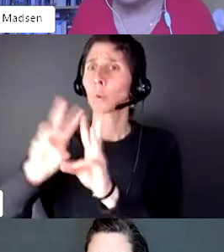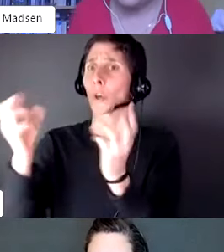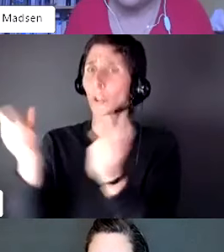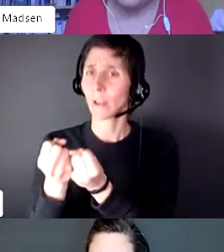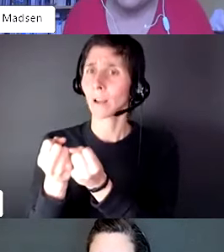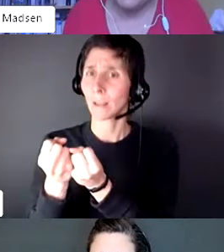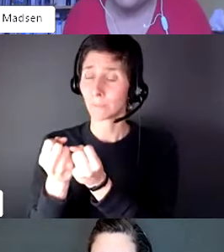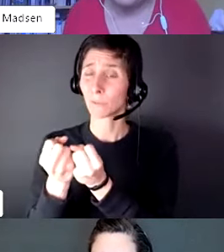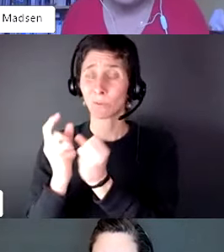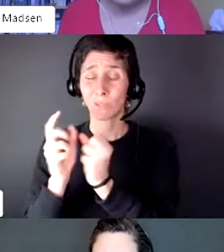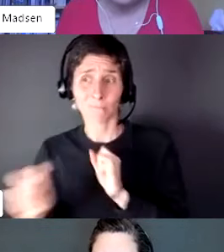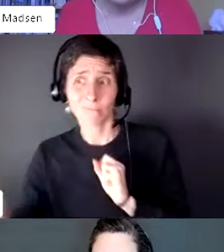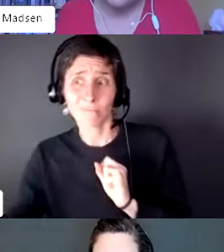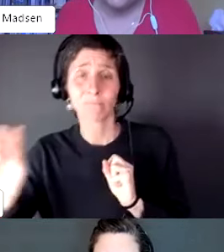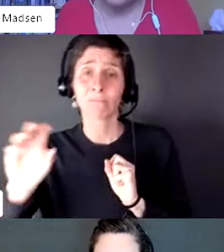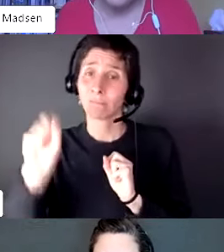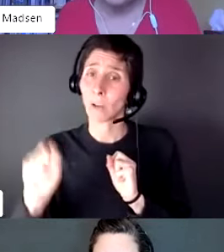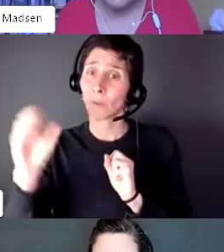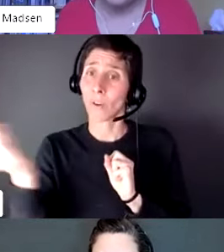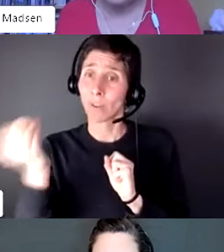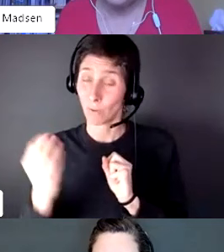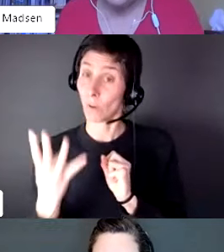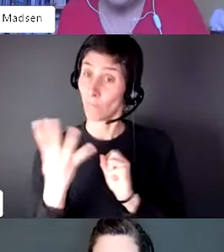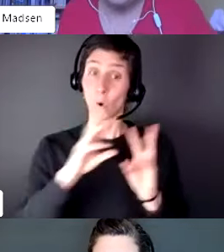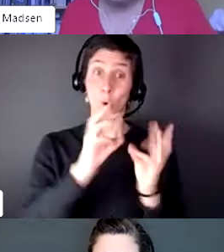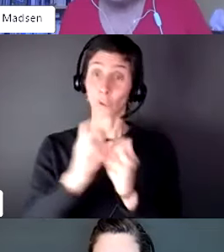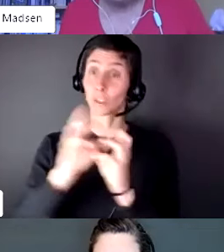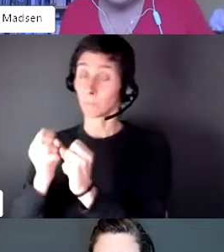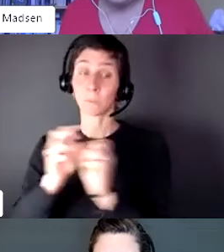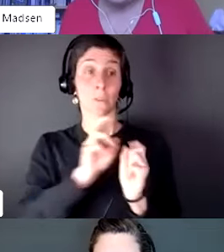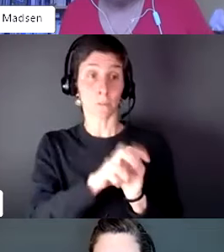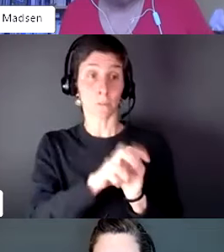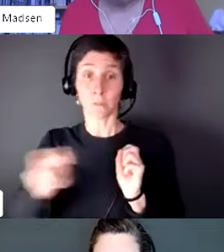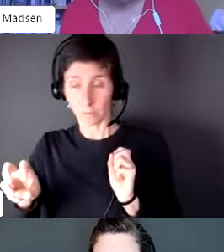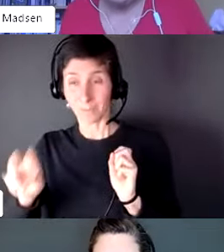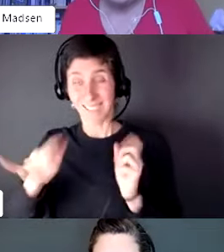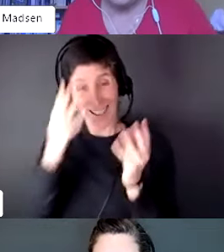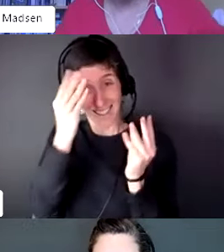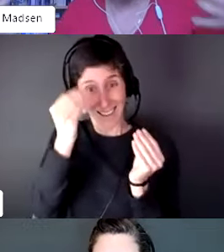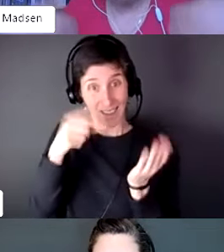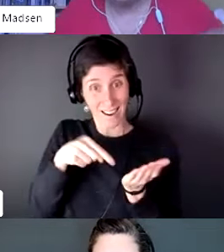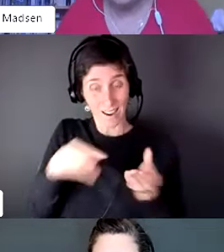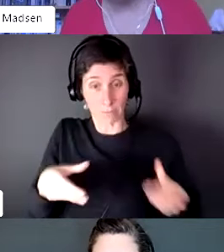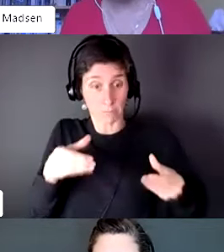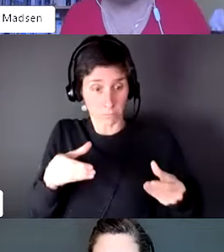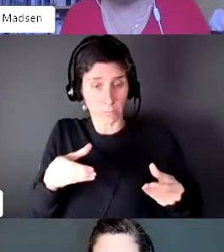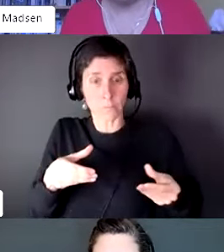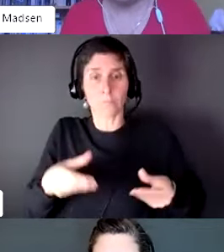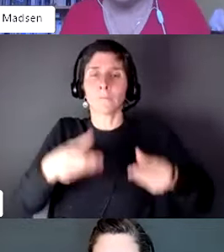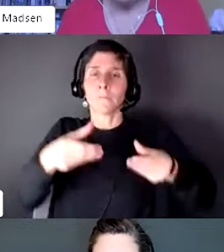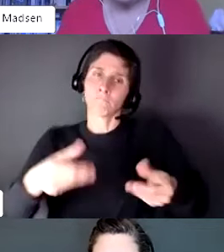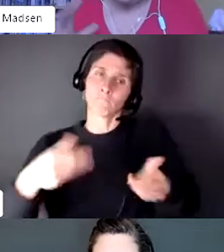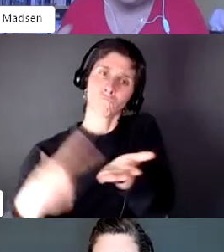across Southern Ontario, and during these 4 workshops, we used the data and we brought it to